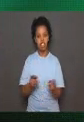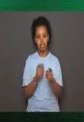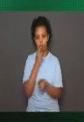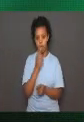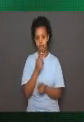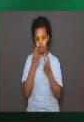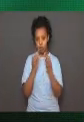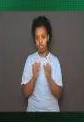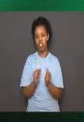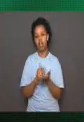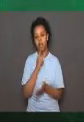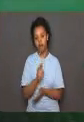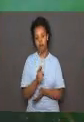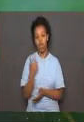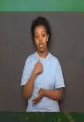nervous system.